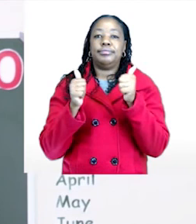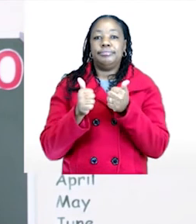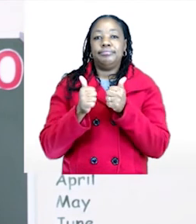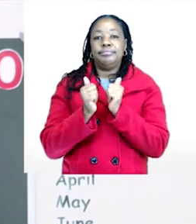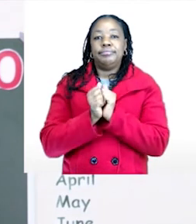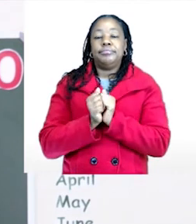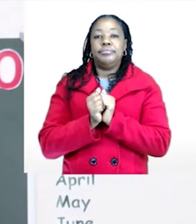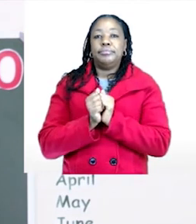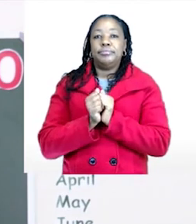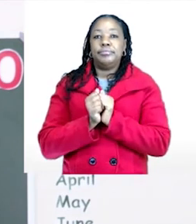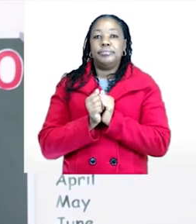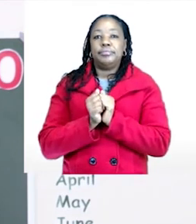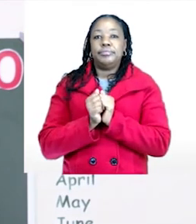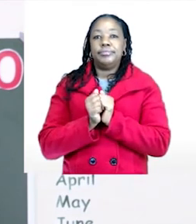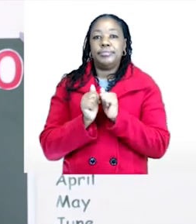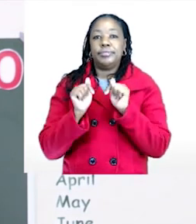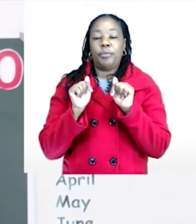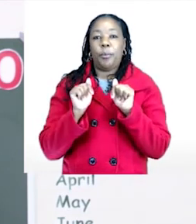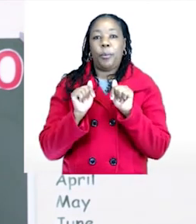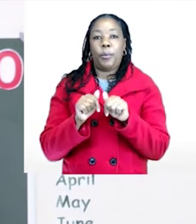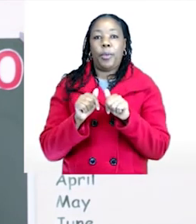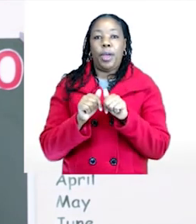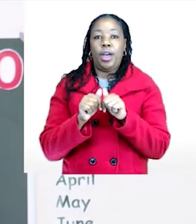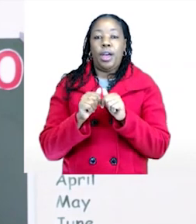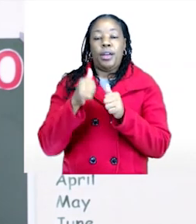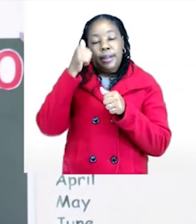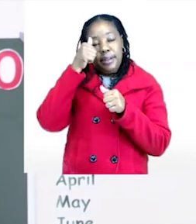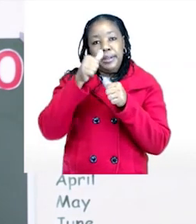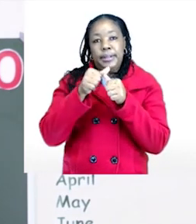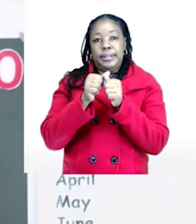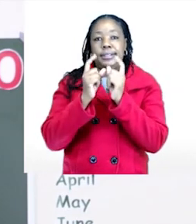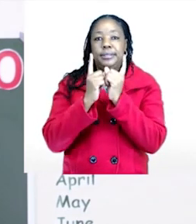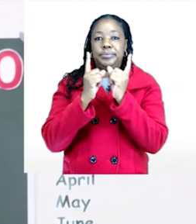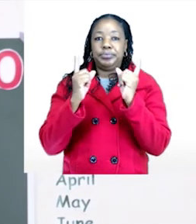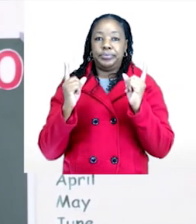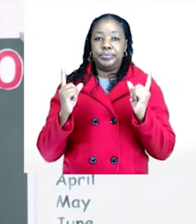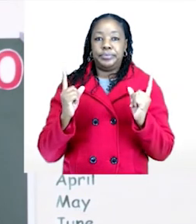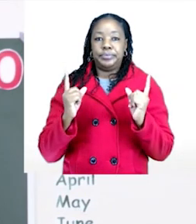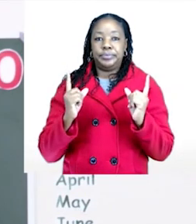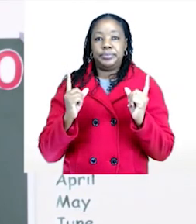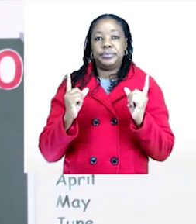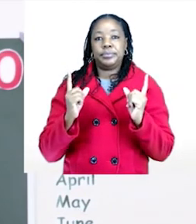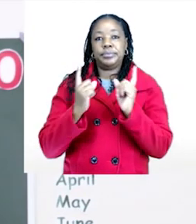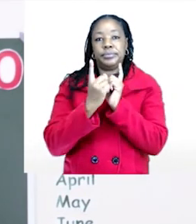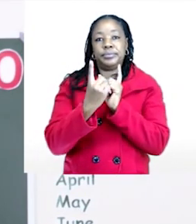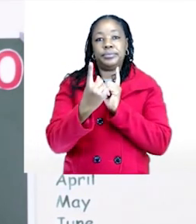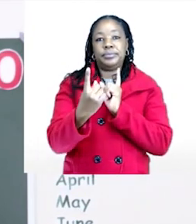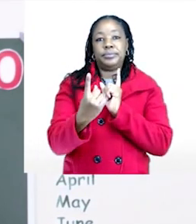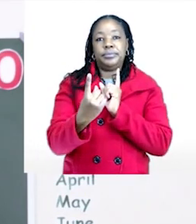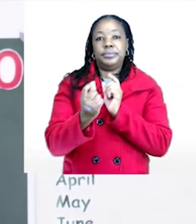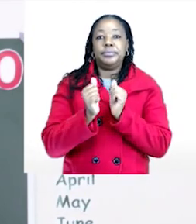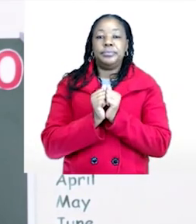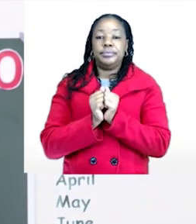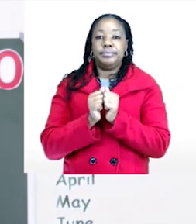sanitized. Now, boys and girls, I hope you will remember to maintain your social distance. It is